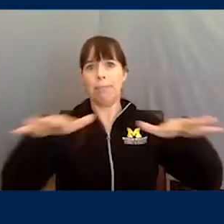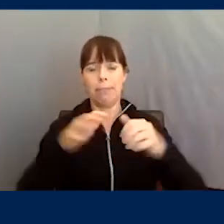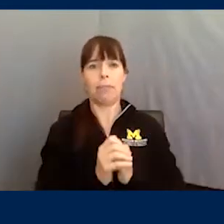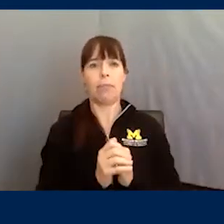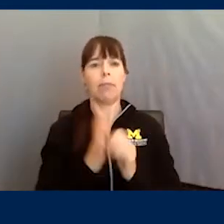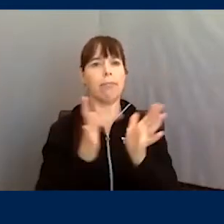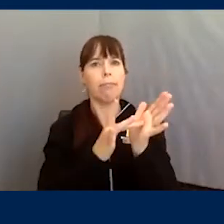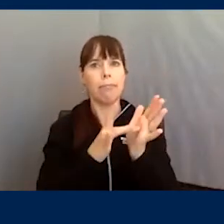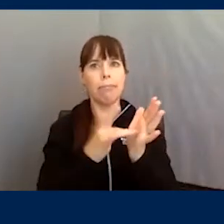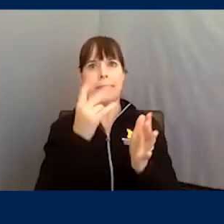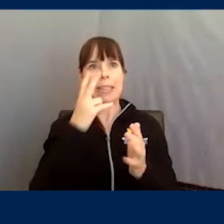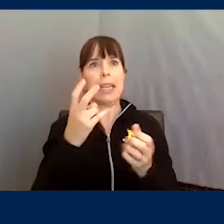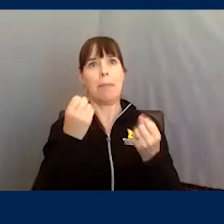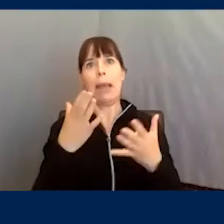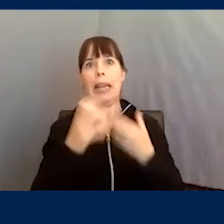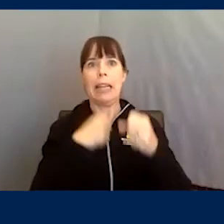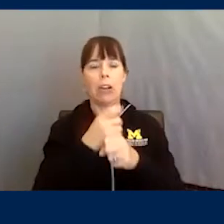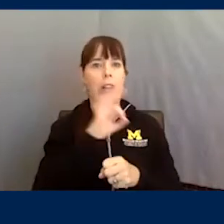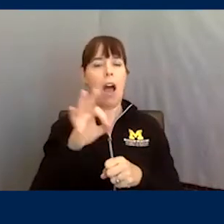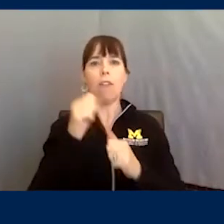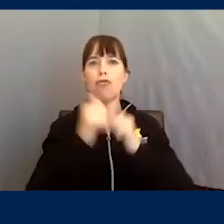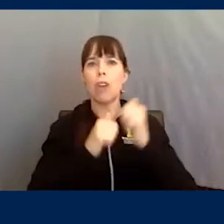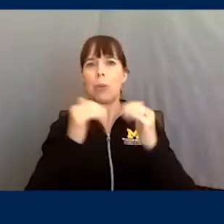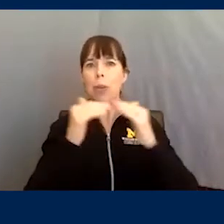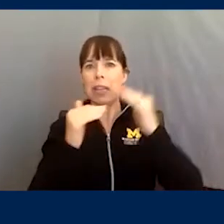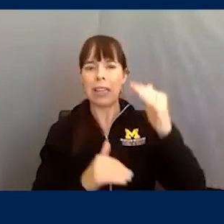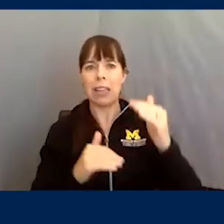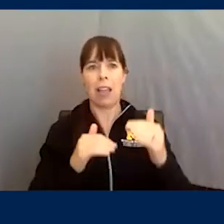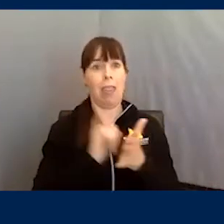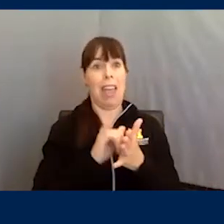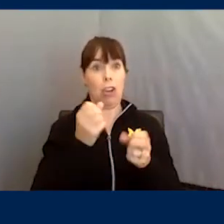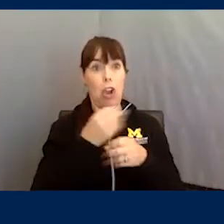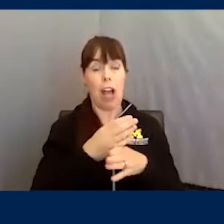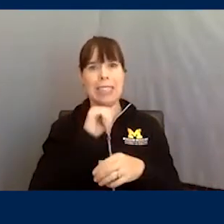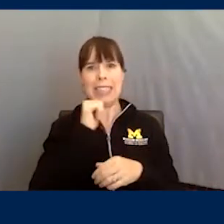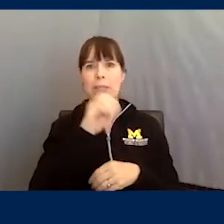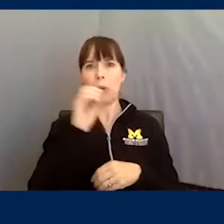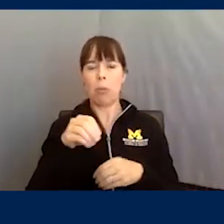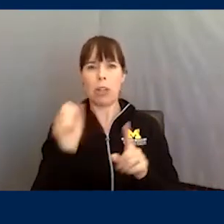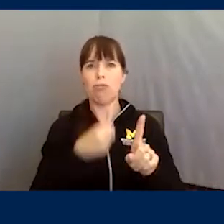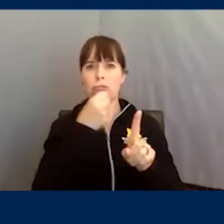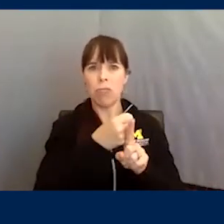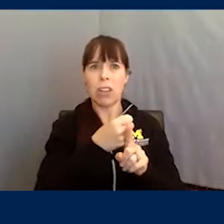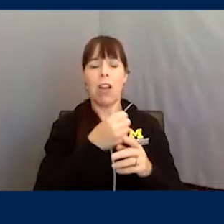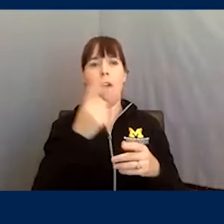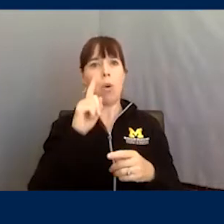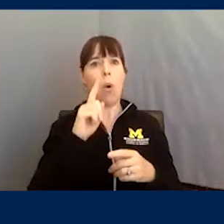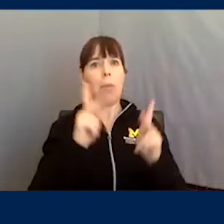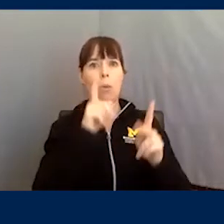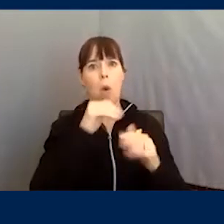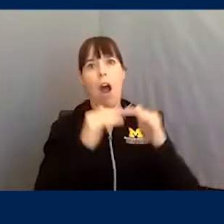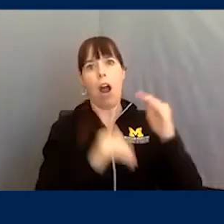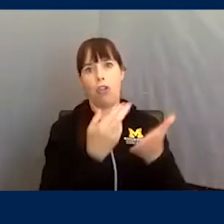exploiting decades of structural inequity to disproportionately strike historically marginalized and under-resourced populations.